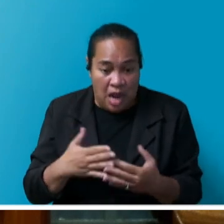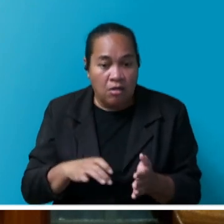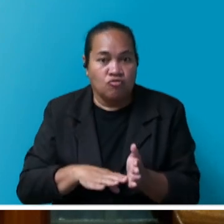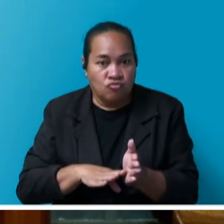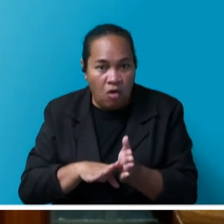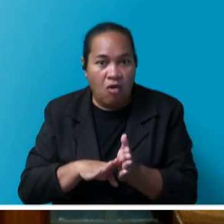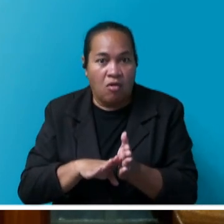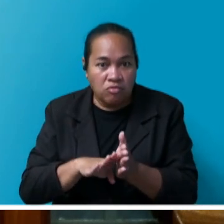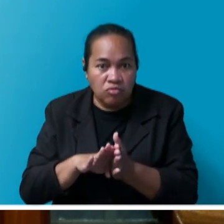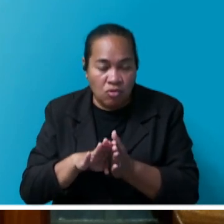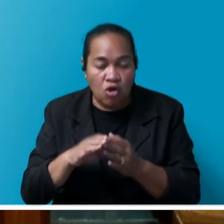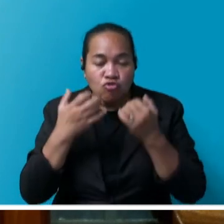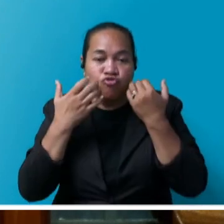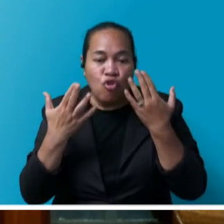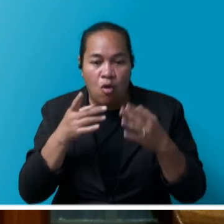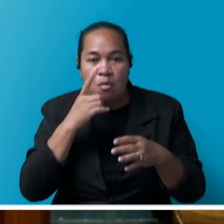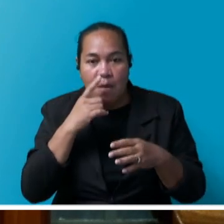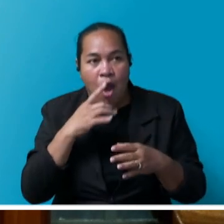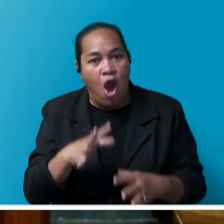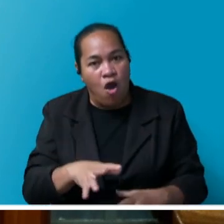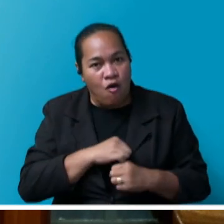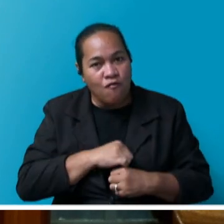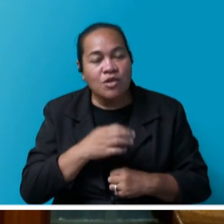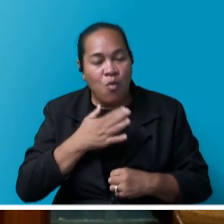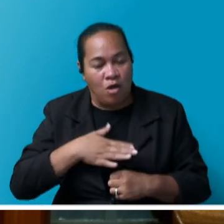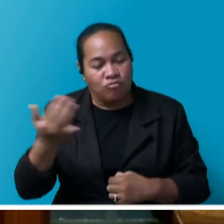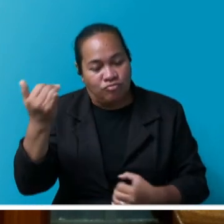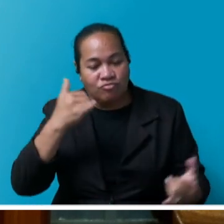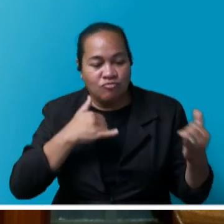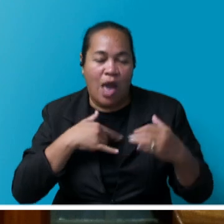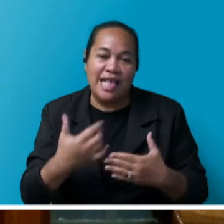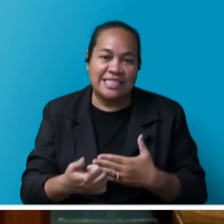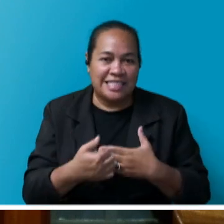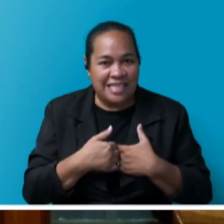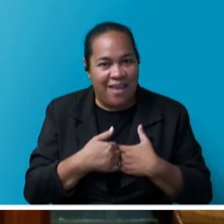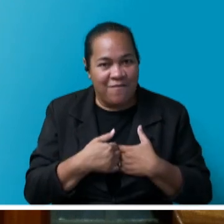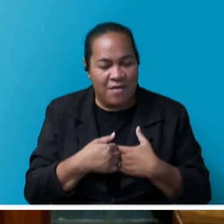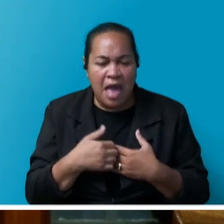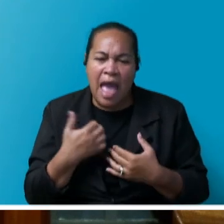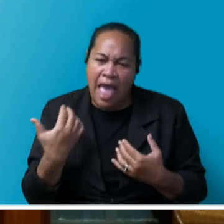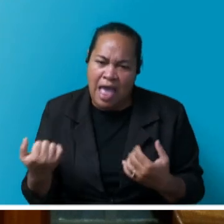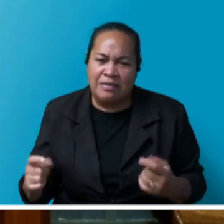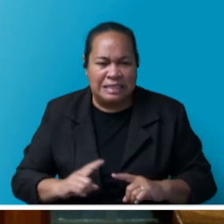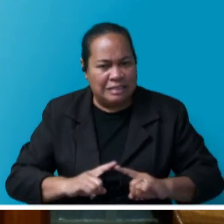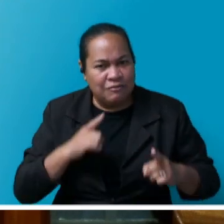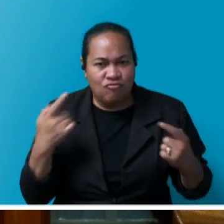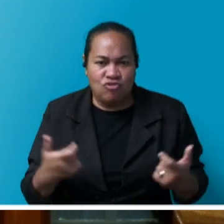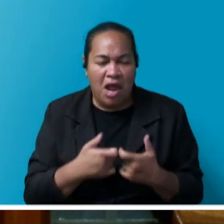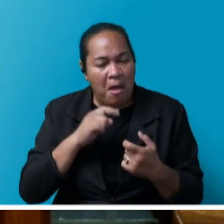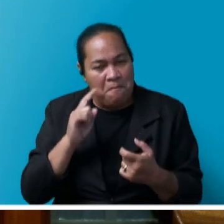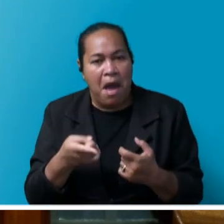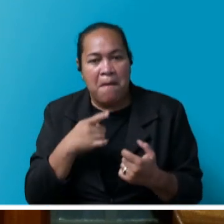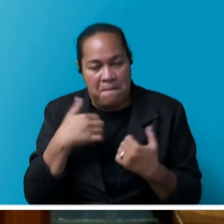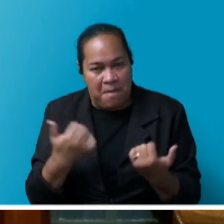reflects the confidence of travelers in Fiji as a safe and desirable destination, even in the face of adversity. Mr. Speaker,